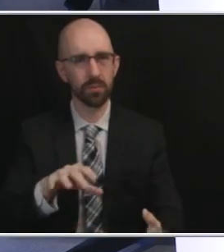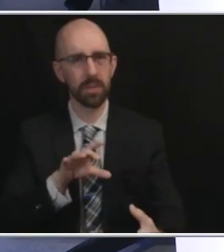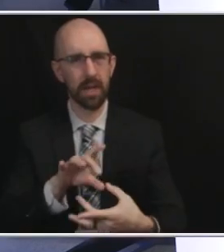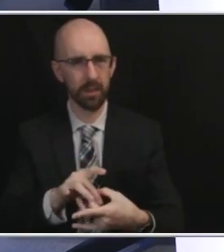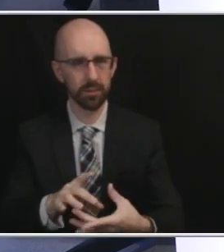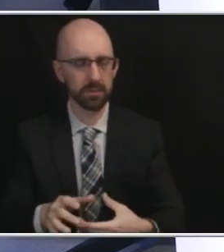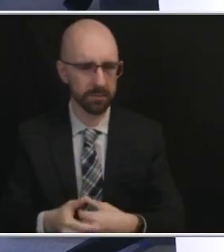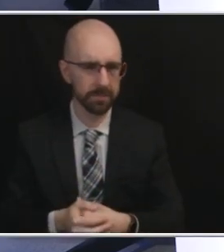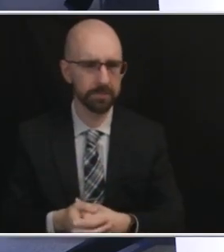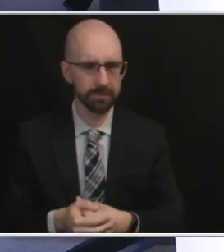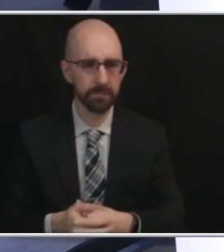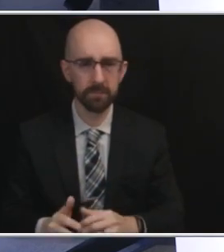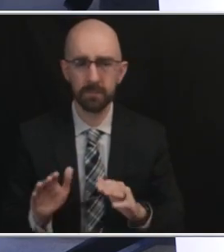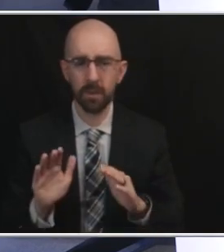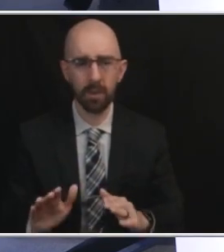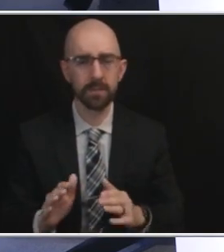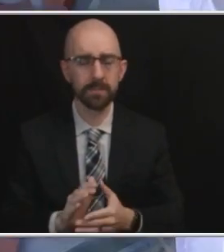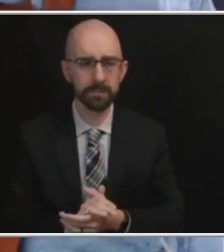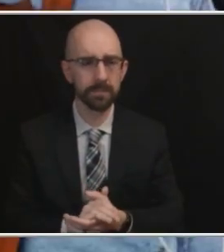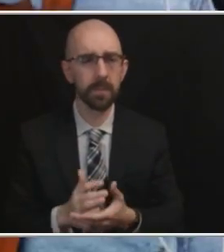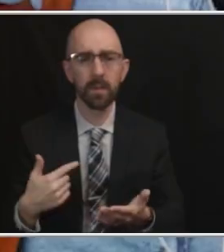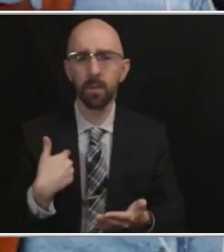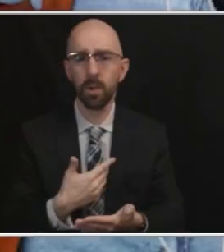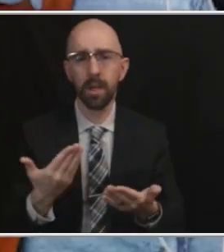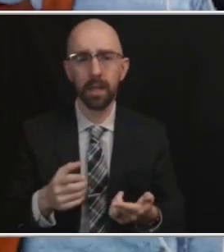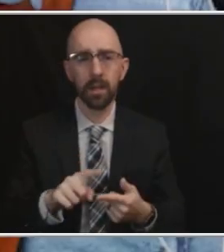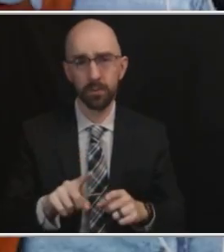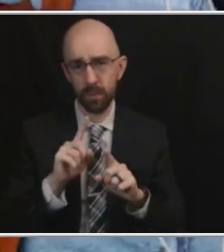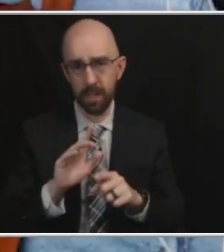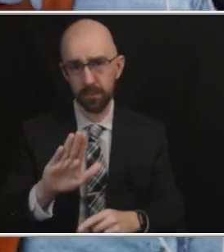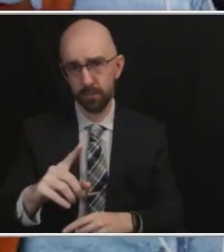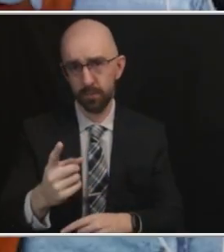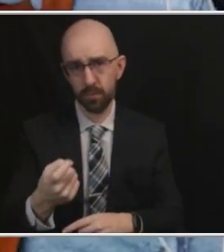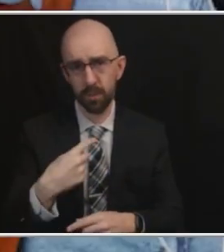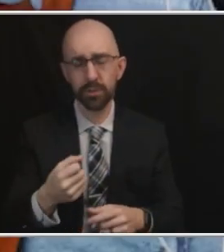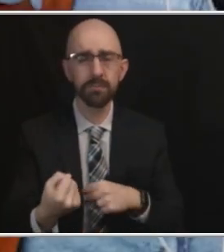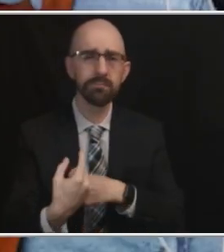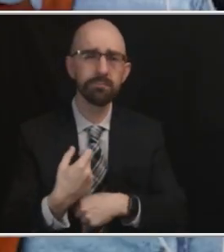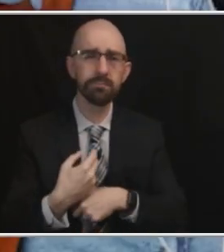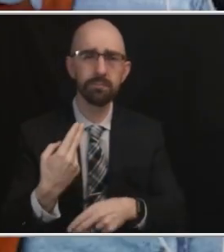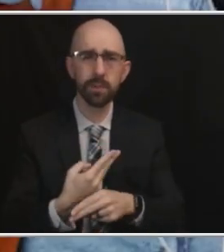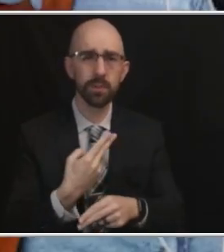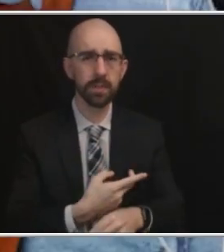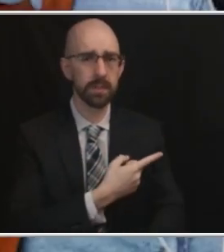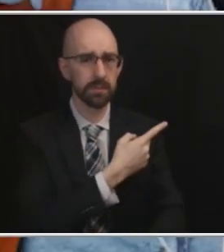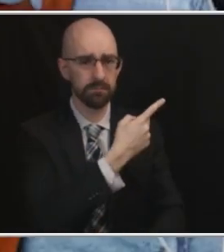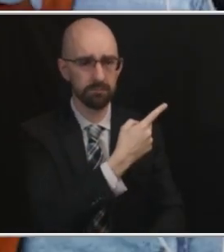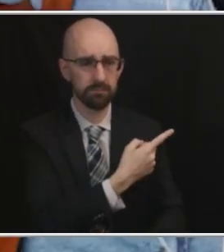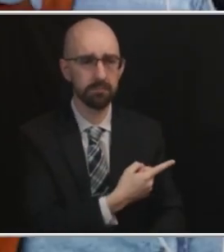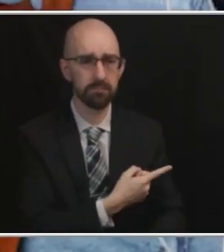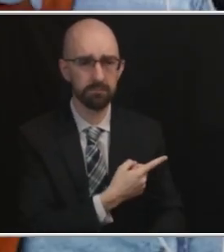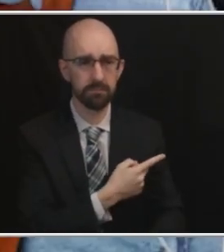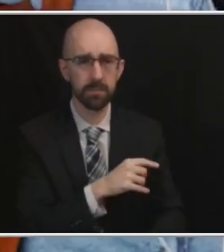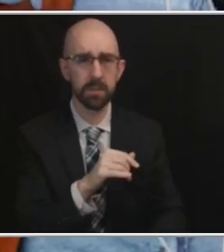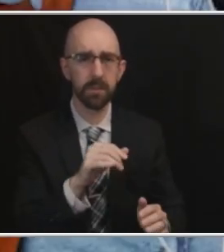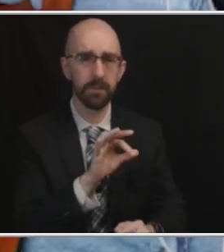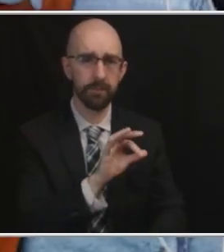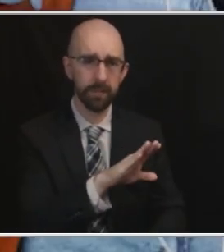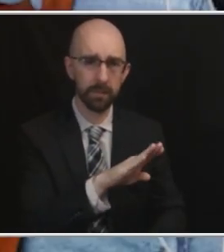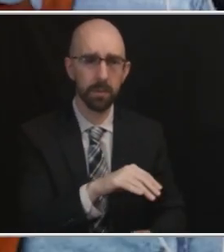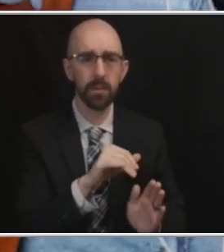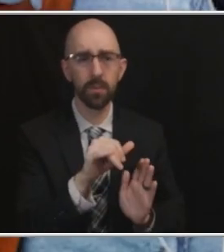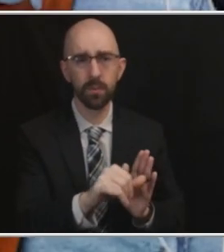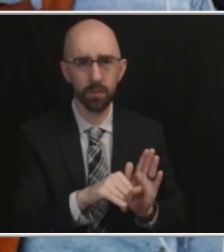said. So we're here to answer your questions. Please send them in using the links on your screen, YouTube, Facebook, or email the Medical News